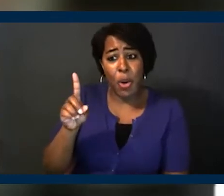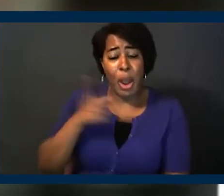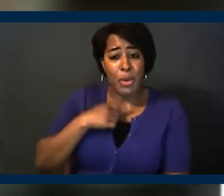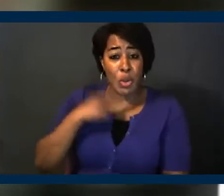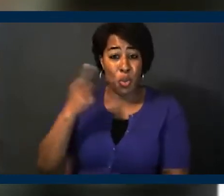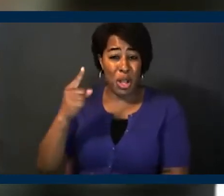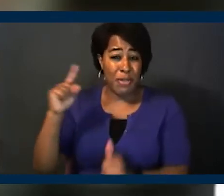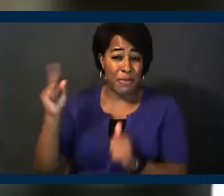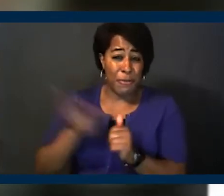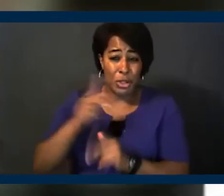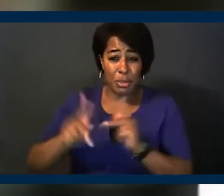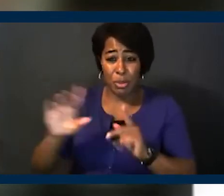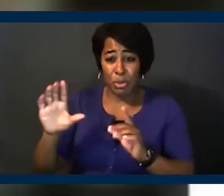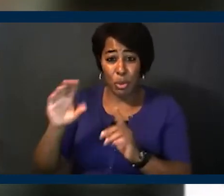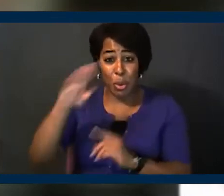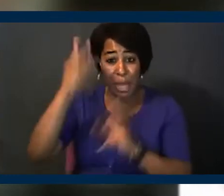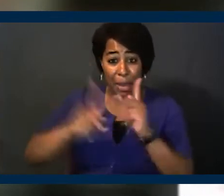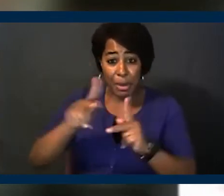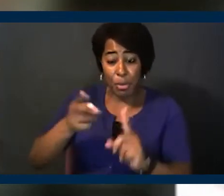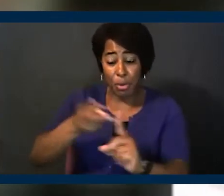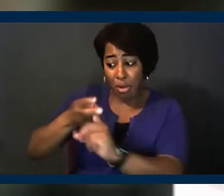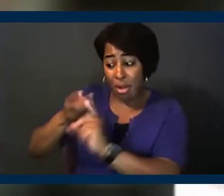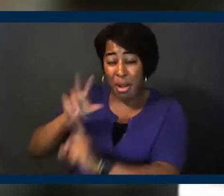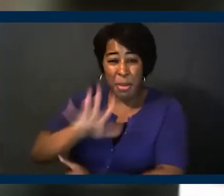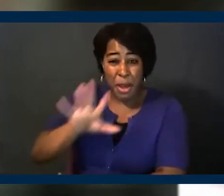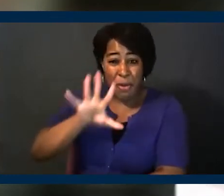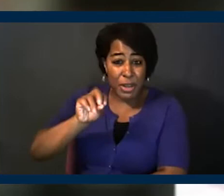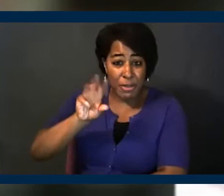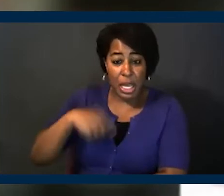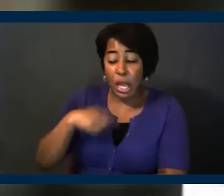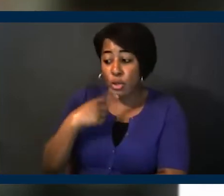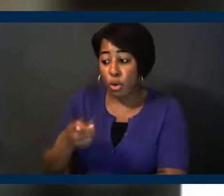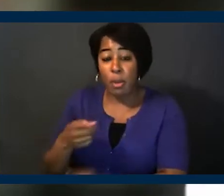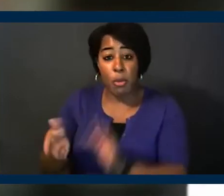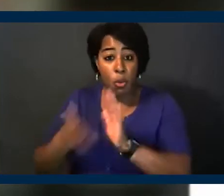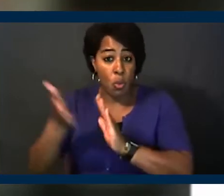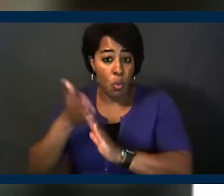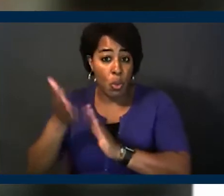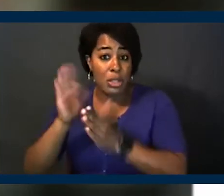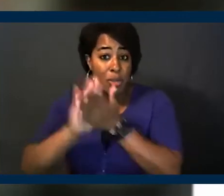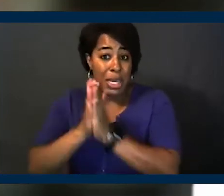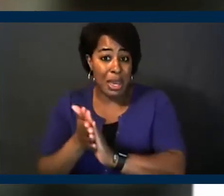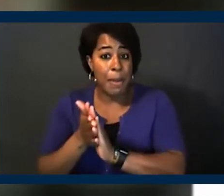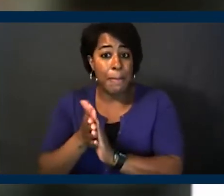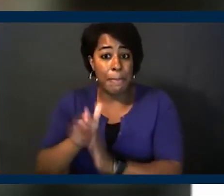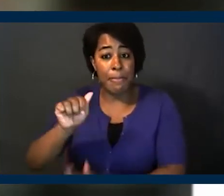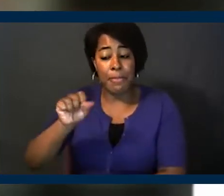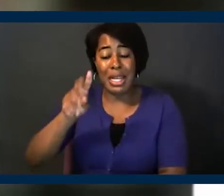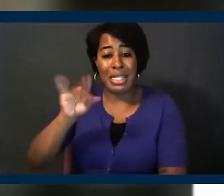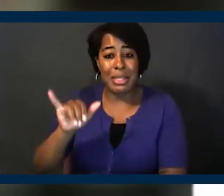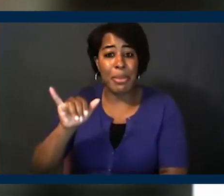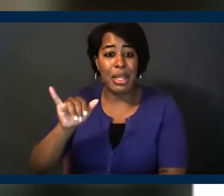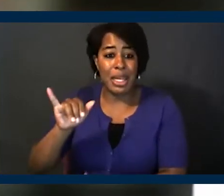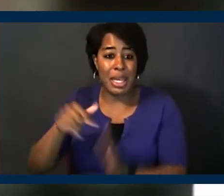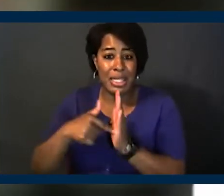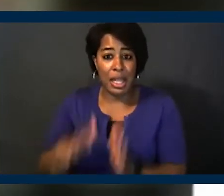together and tell them run for assembly district delegates. They didn't know what it was. We had a meeting. I got them to run and all of them won